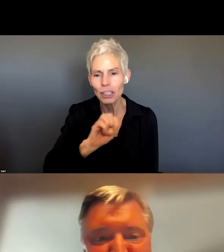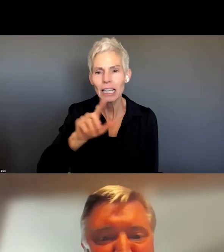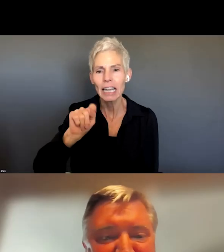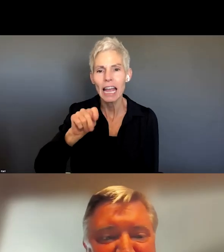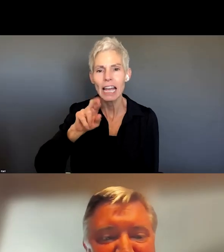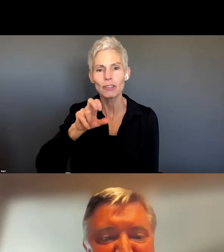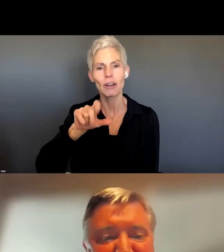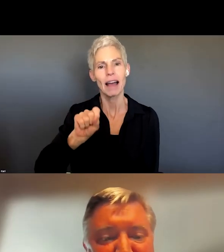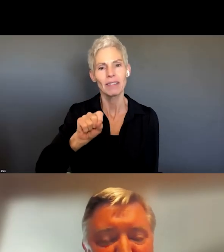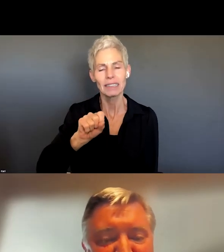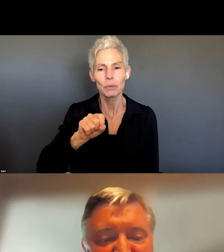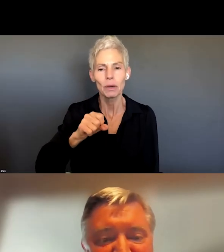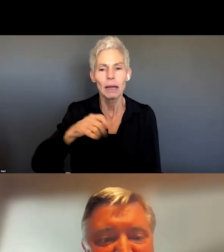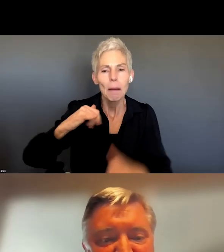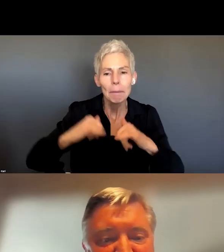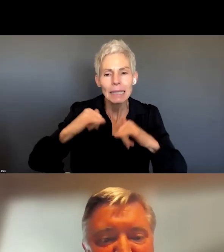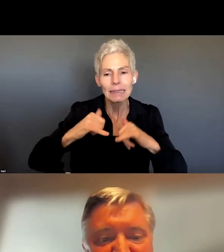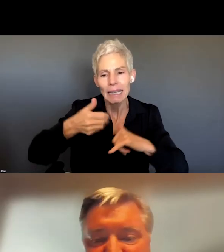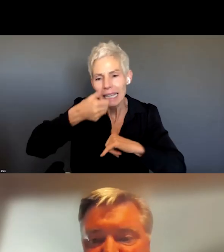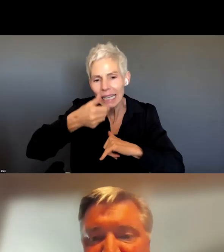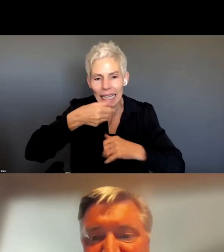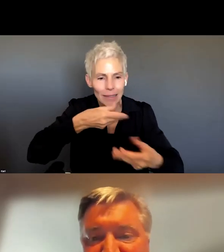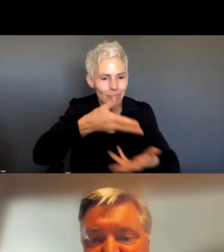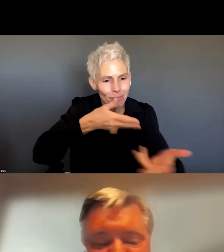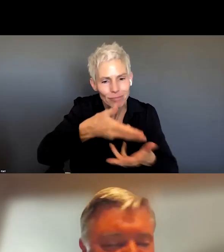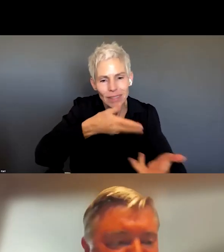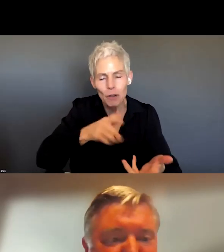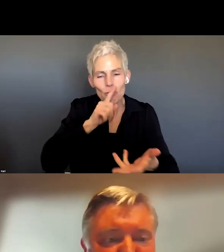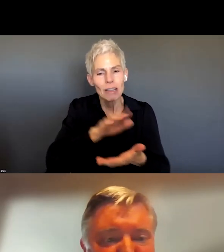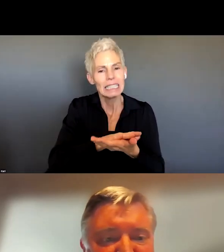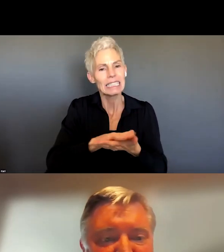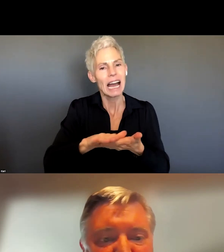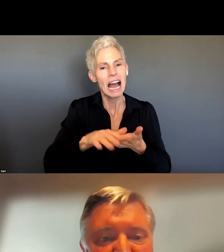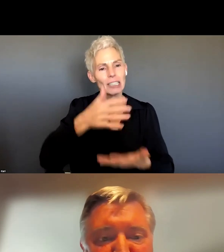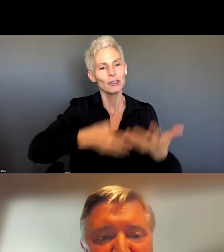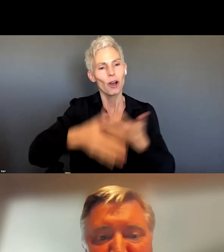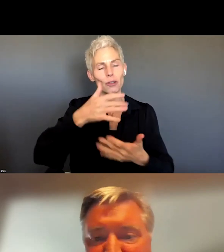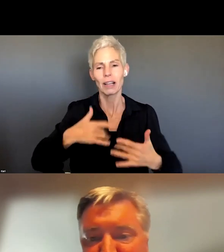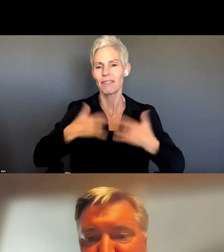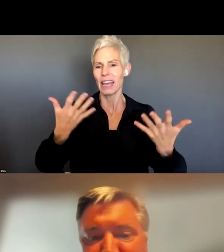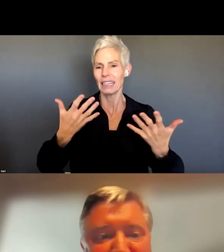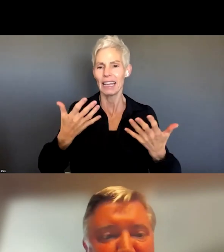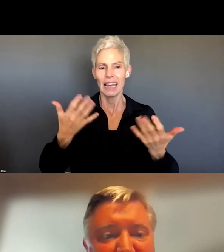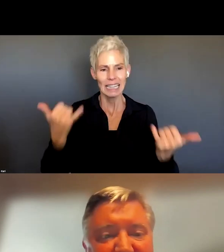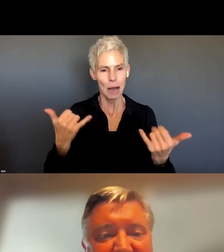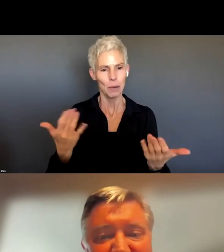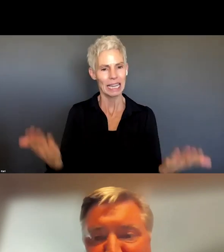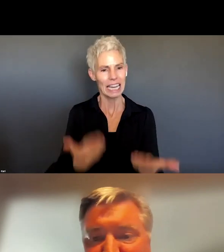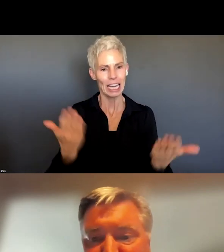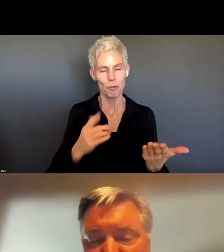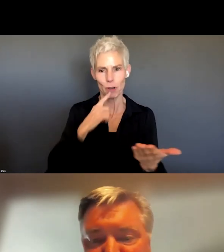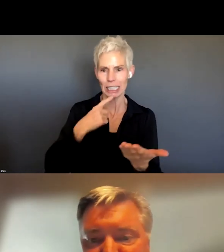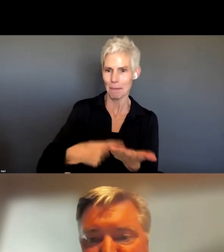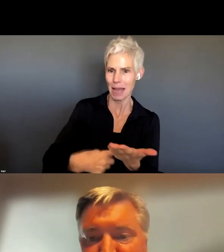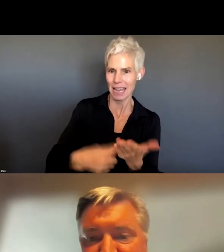nice conference and talking about things and having such a nice social event time. And here we are, we're going to have a fiery debate instead. I